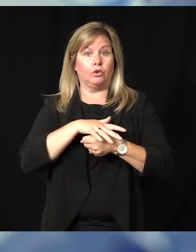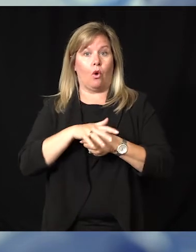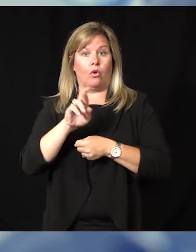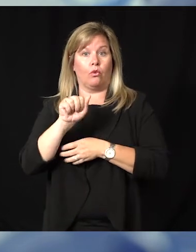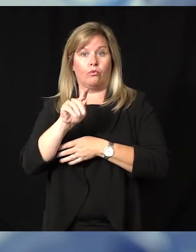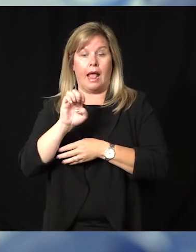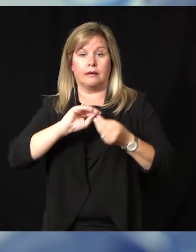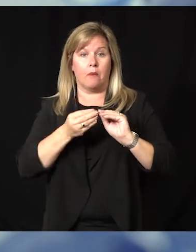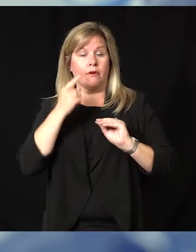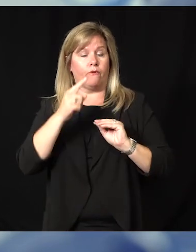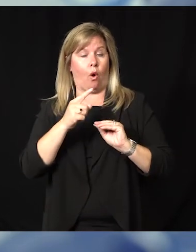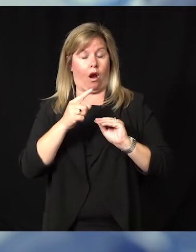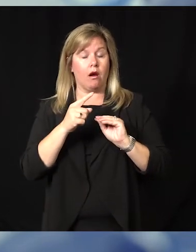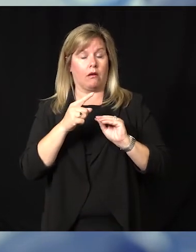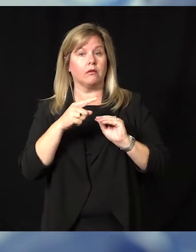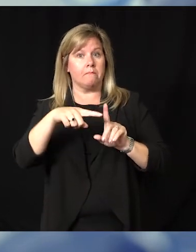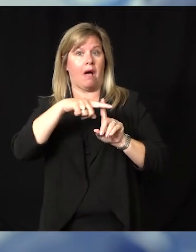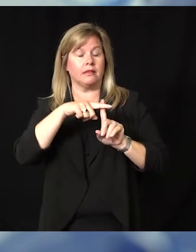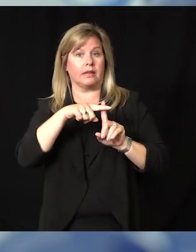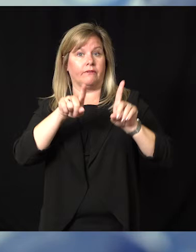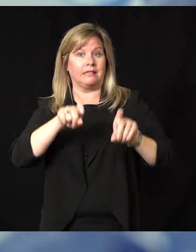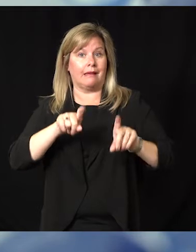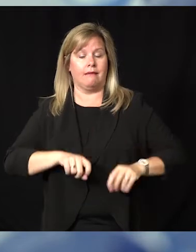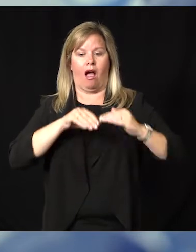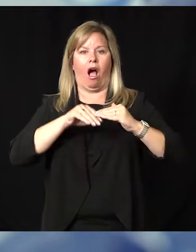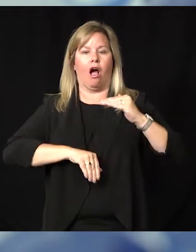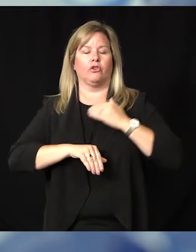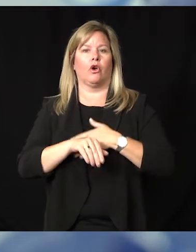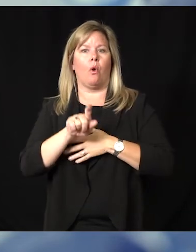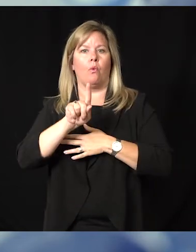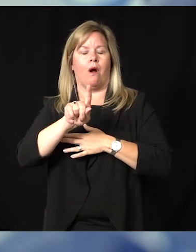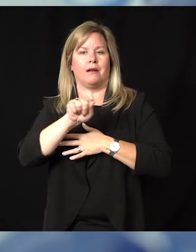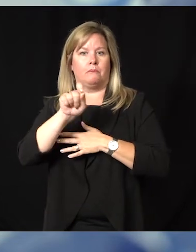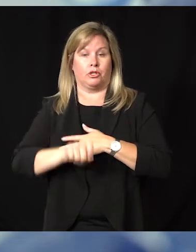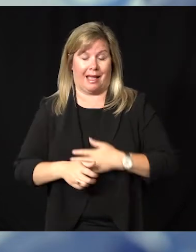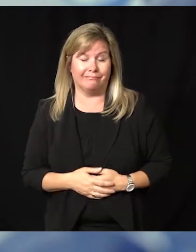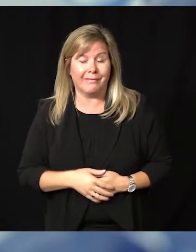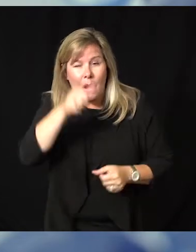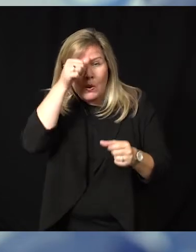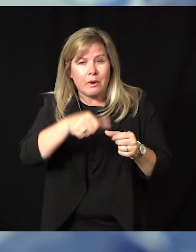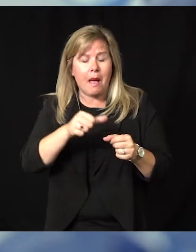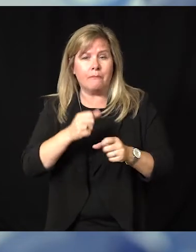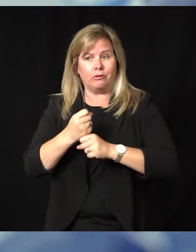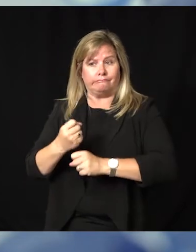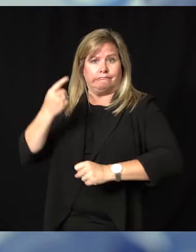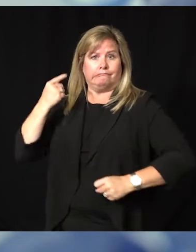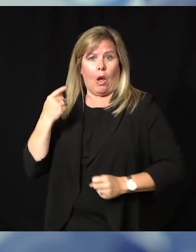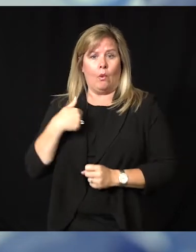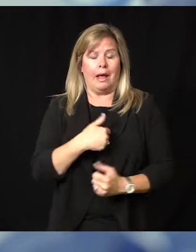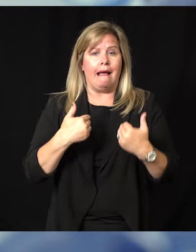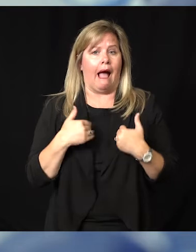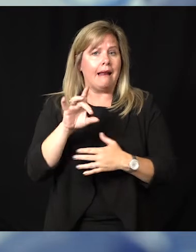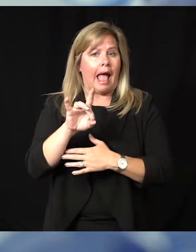positivity rate was less than 1%. Now keep in mind that during the darkest days of this pandemic, we were